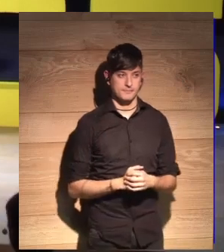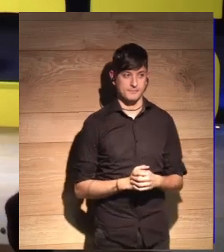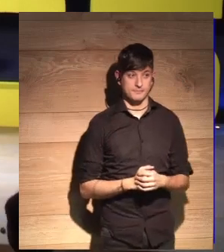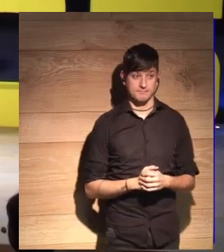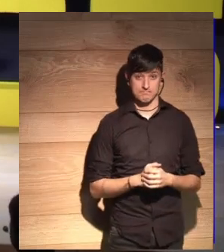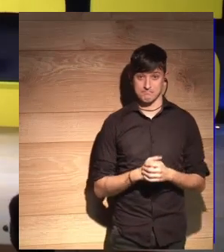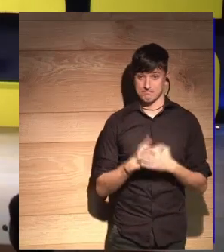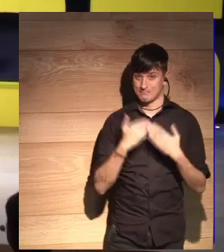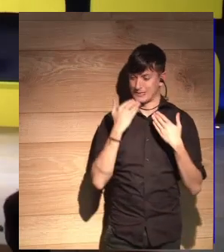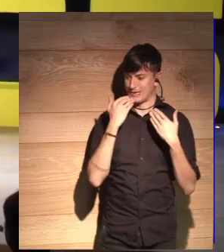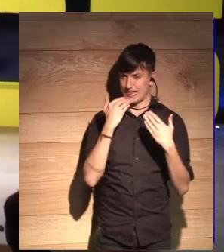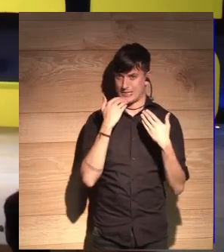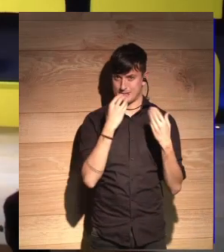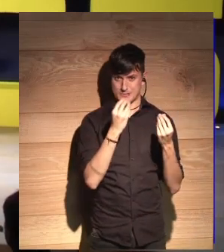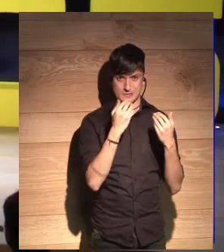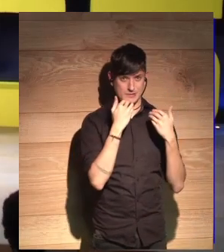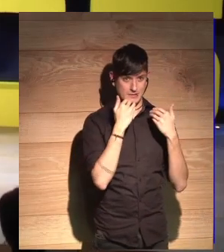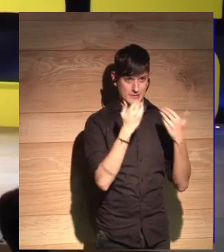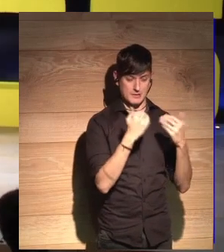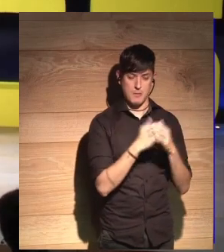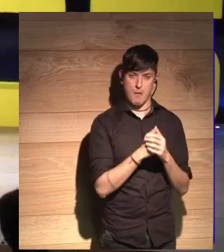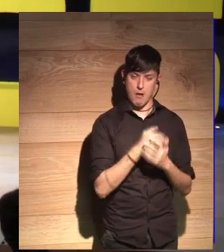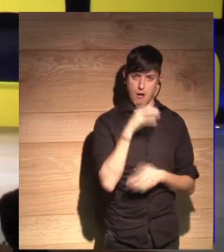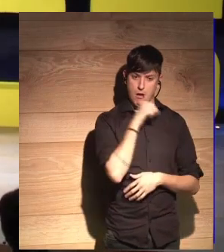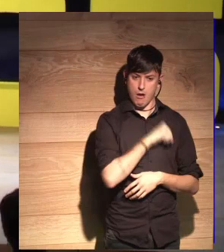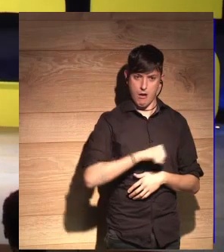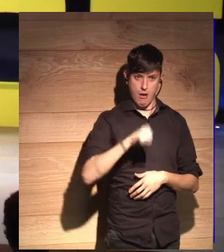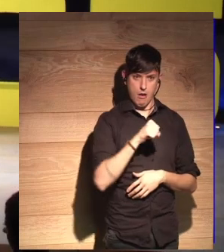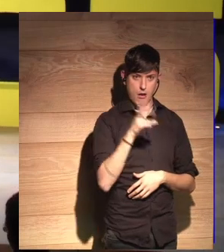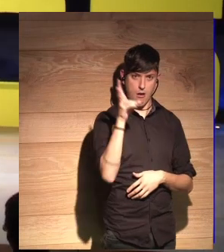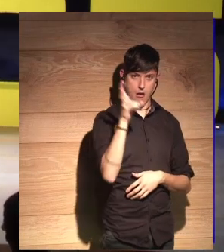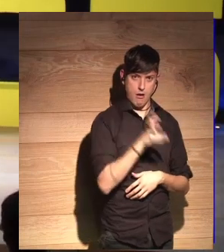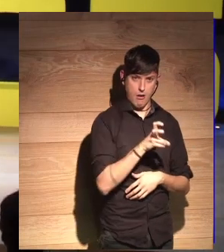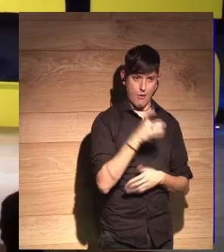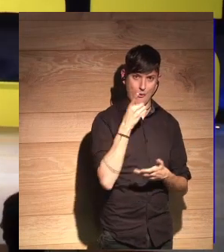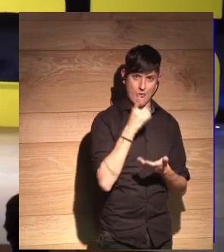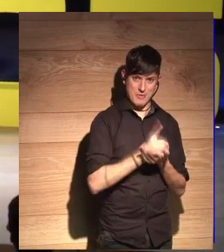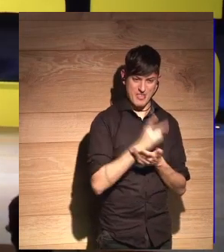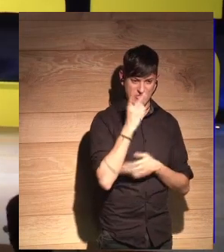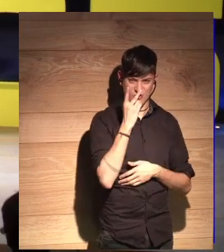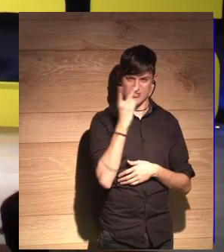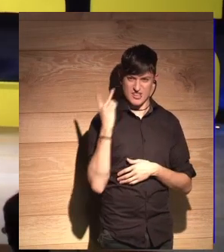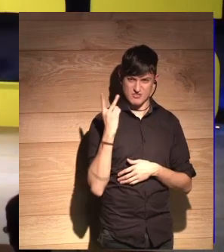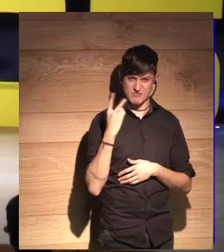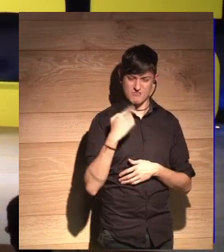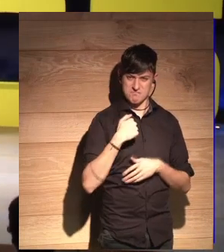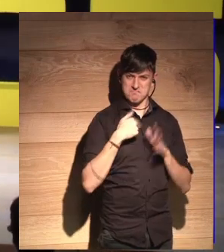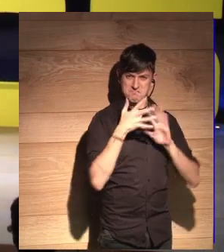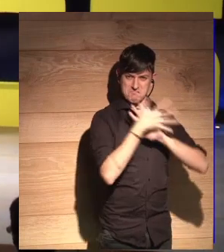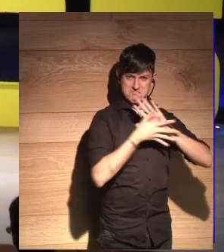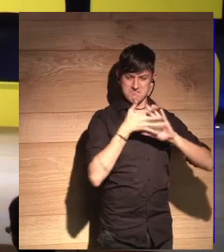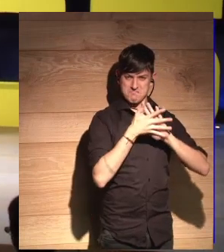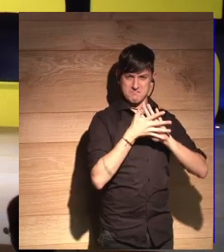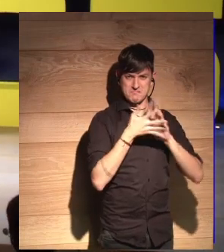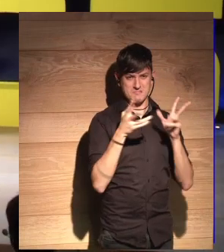Thank you very much. It's great to be back here. A couple years ago, I talked about calm technology and